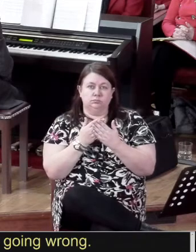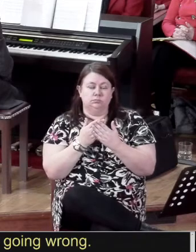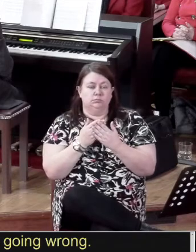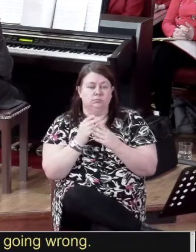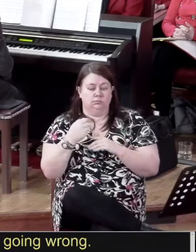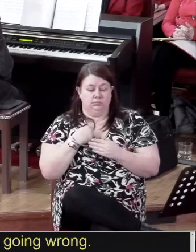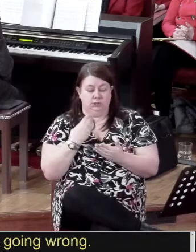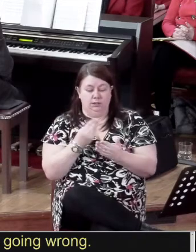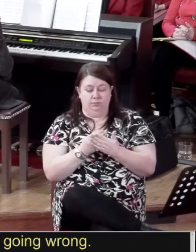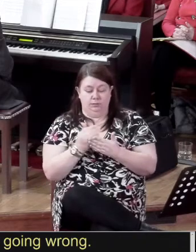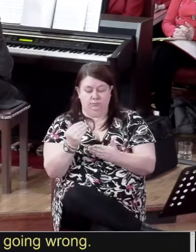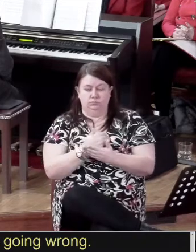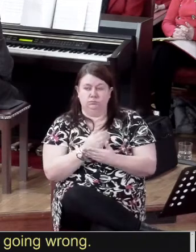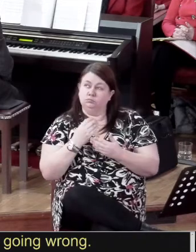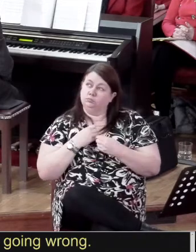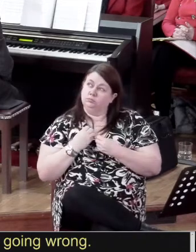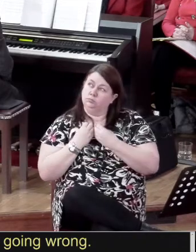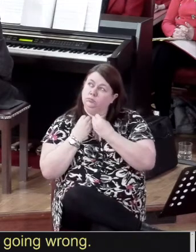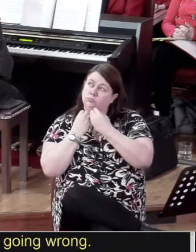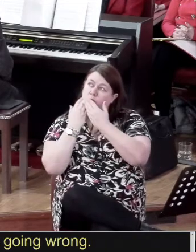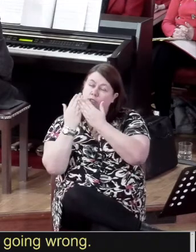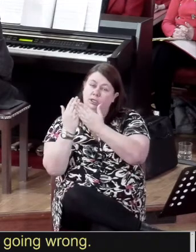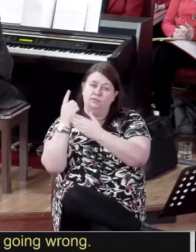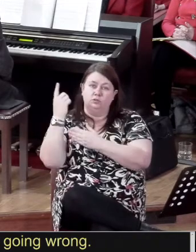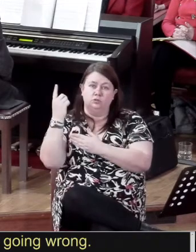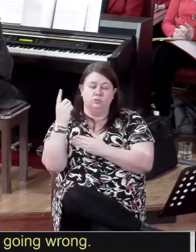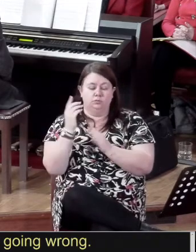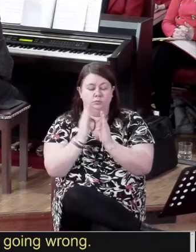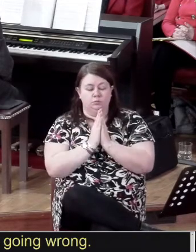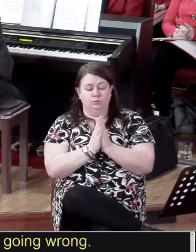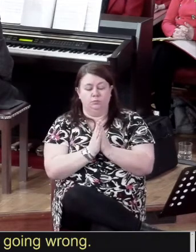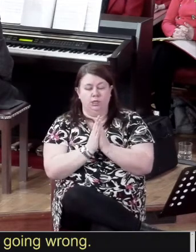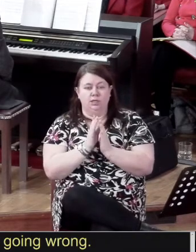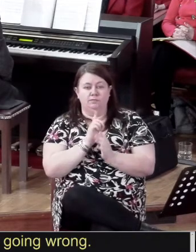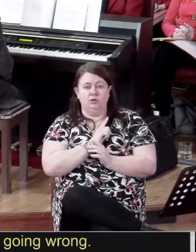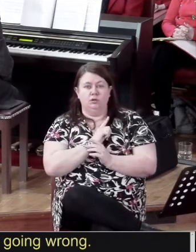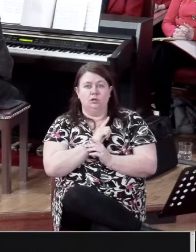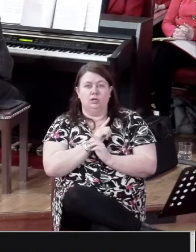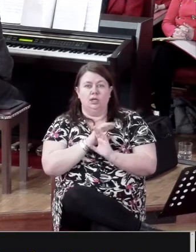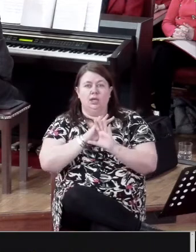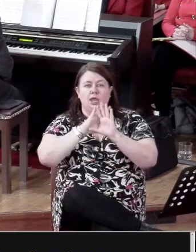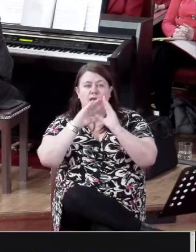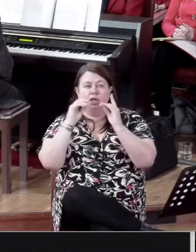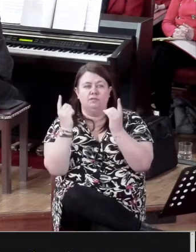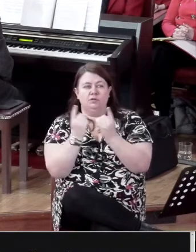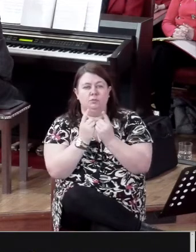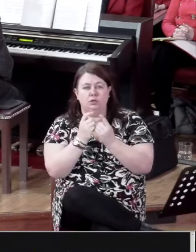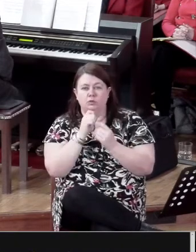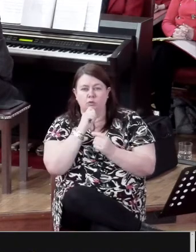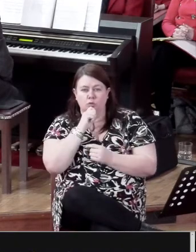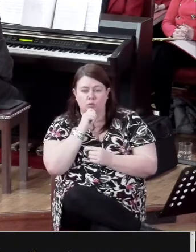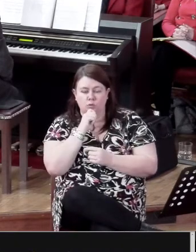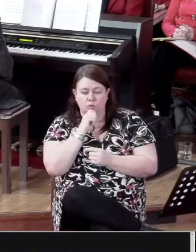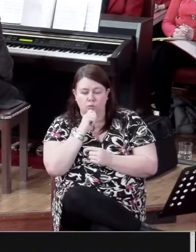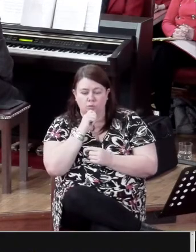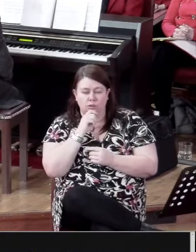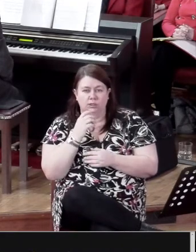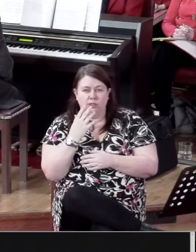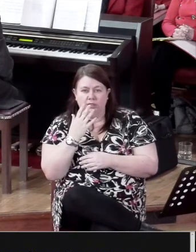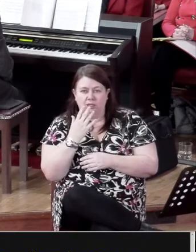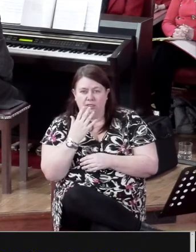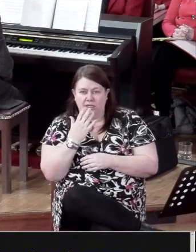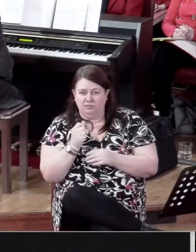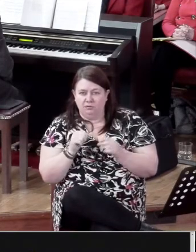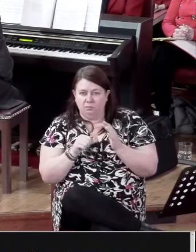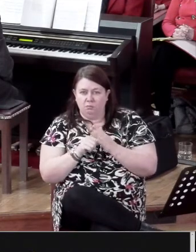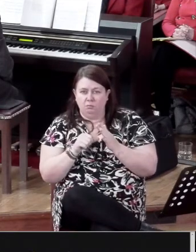to you. Lord, we pray for all those who do not find this Advent season quite so